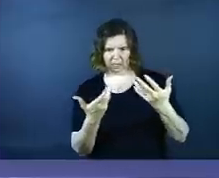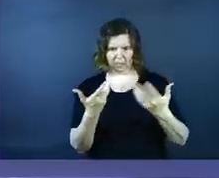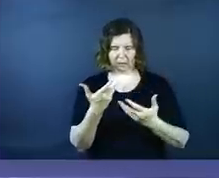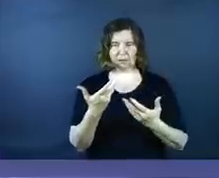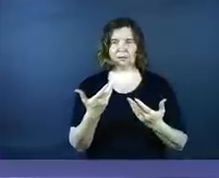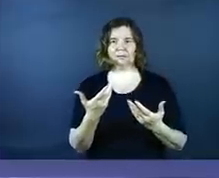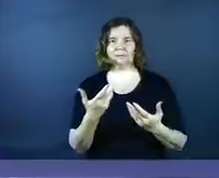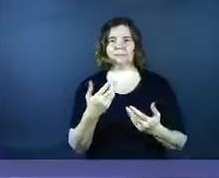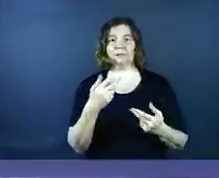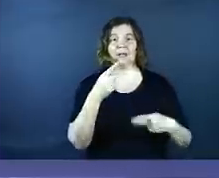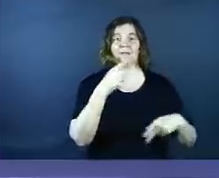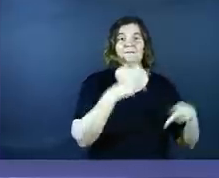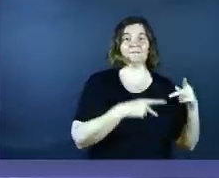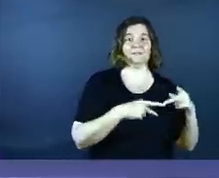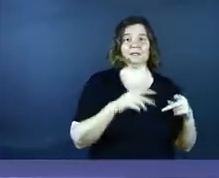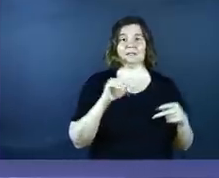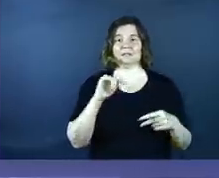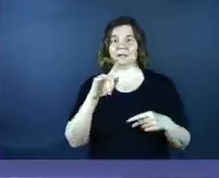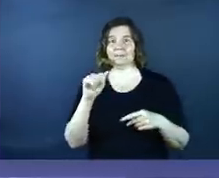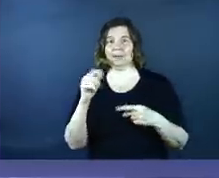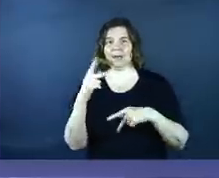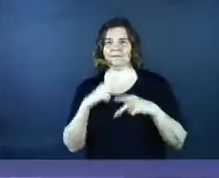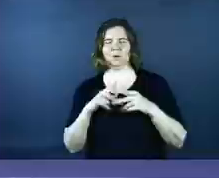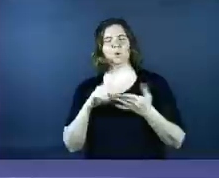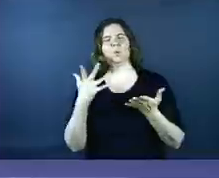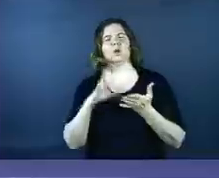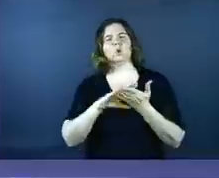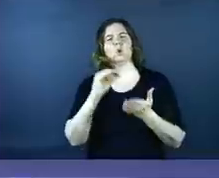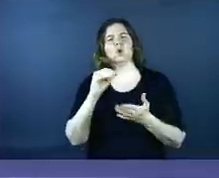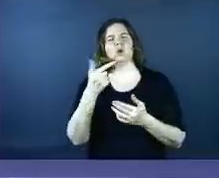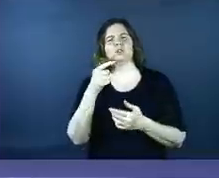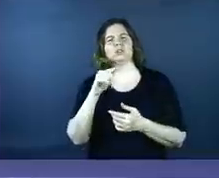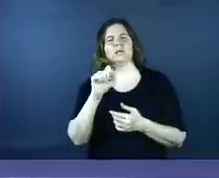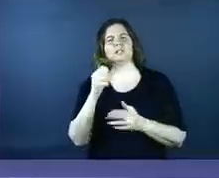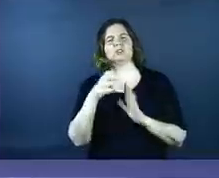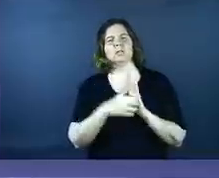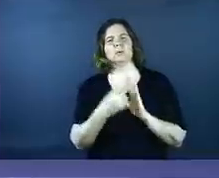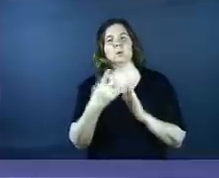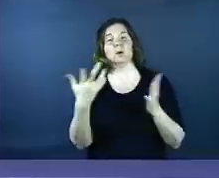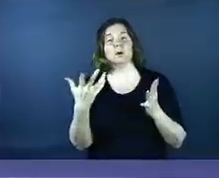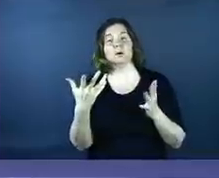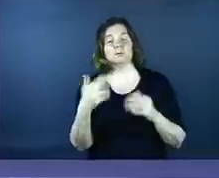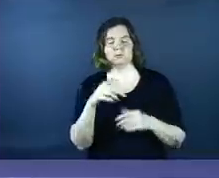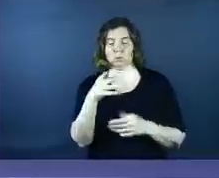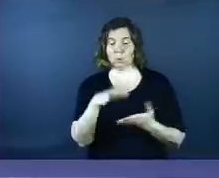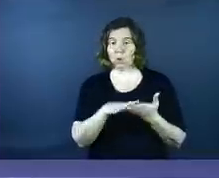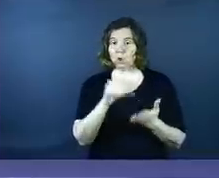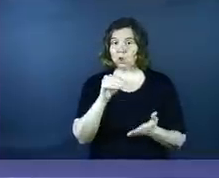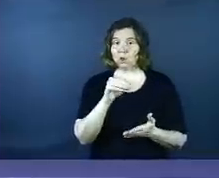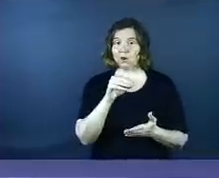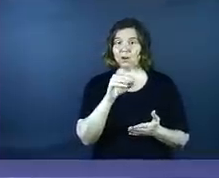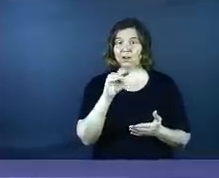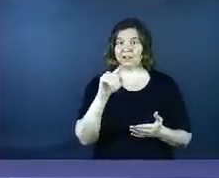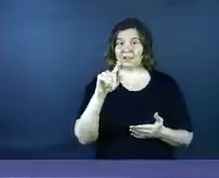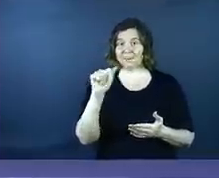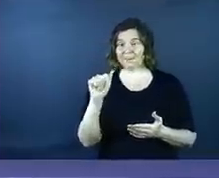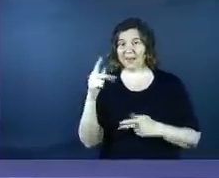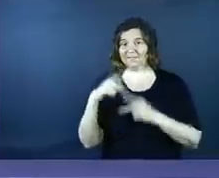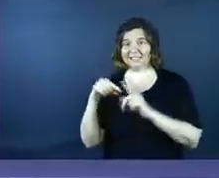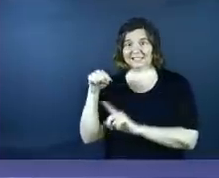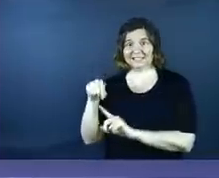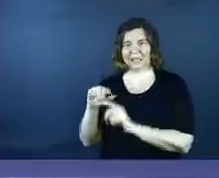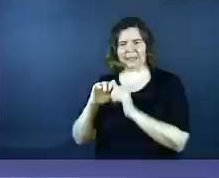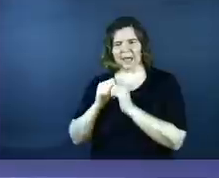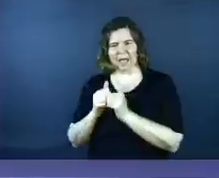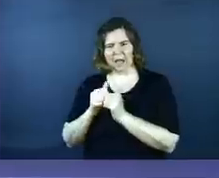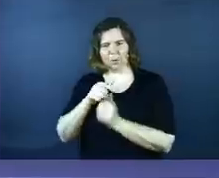physics and metaphysics? What do you learn in Genesis chapter 1? You learn the metaphysics, don't you? You learn the